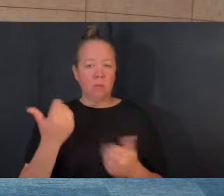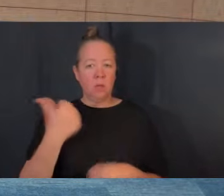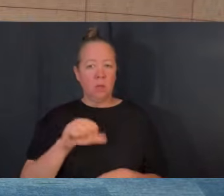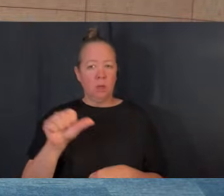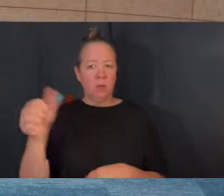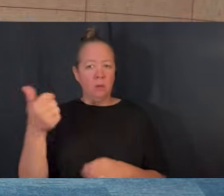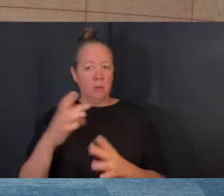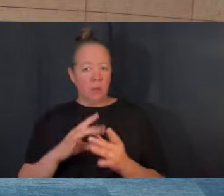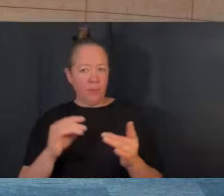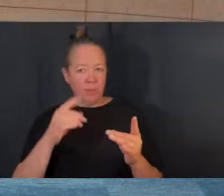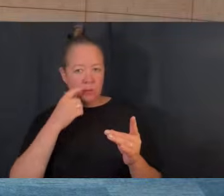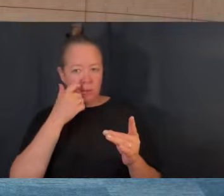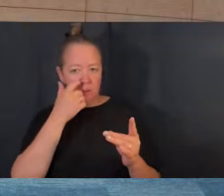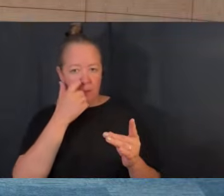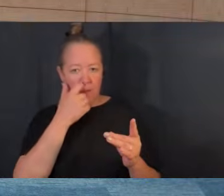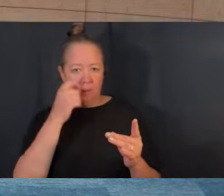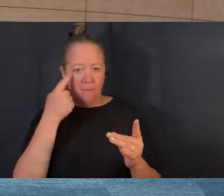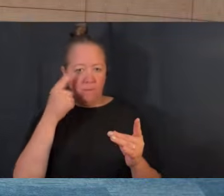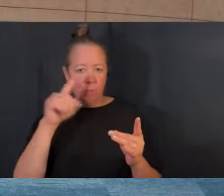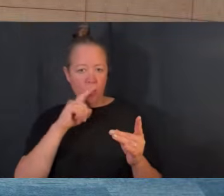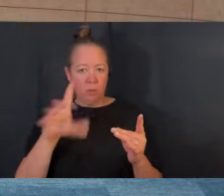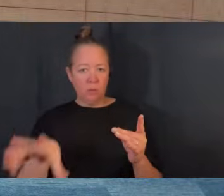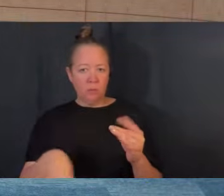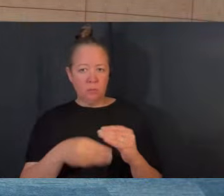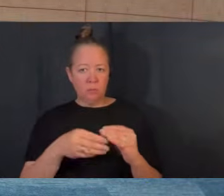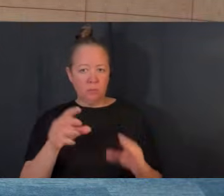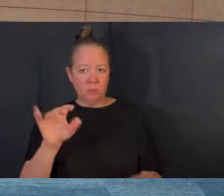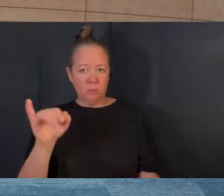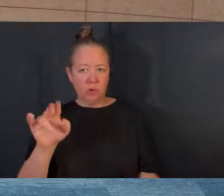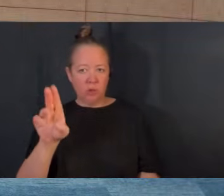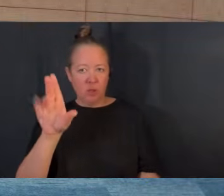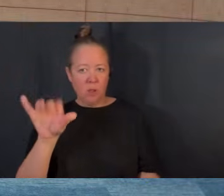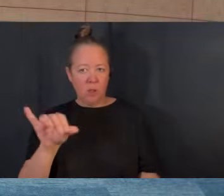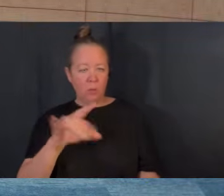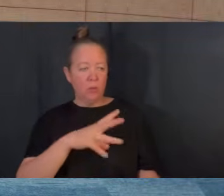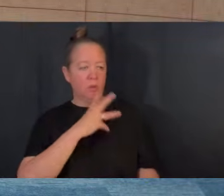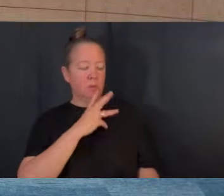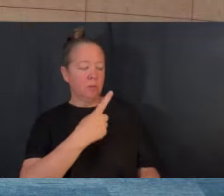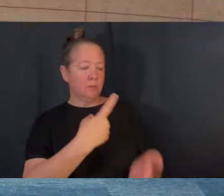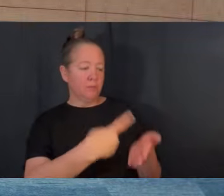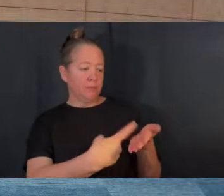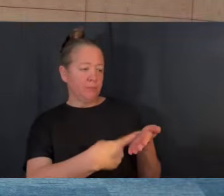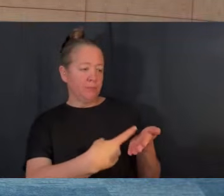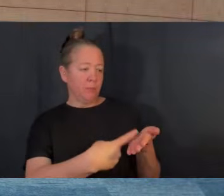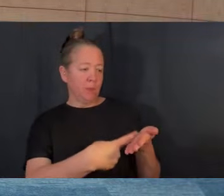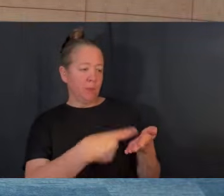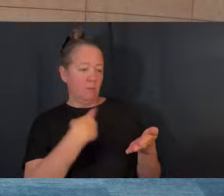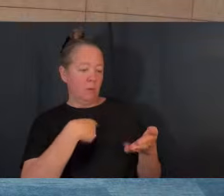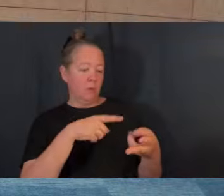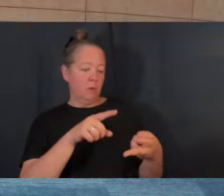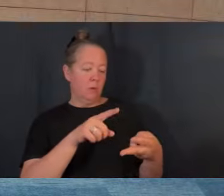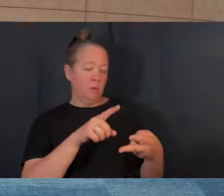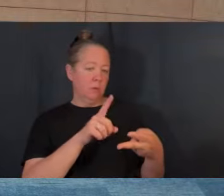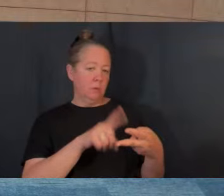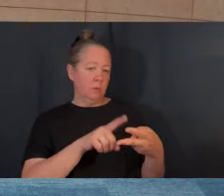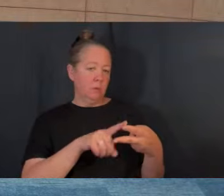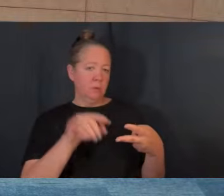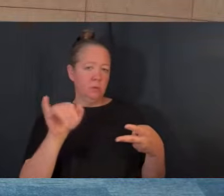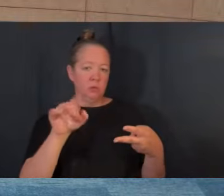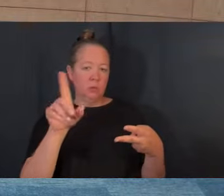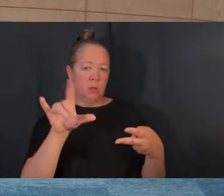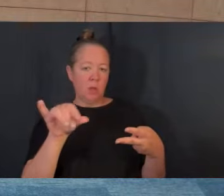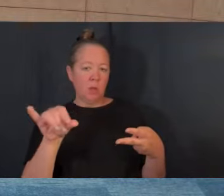We had talked about either the July or the September work session to have the folks from the ranked choice voting group come in